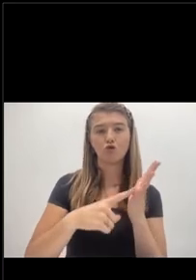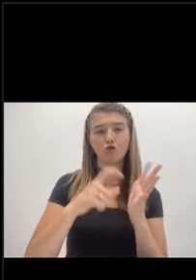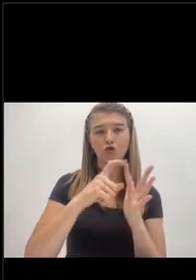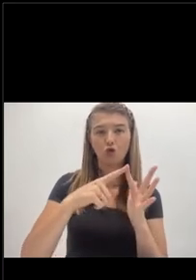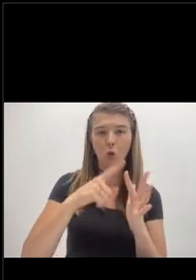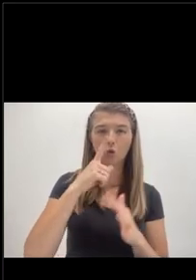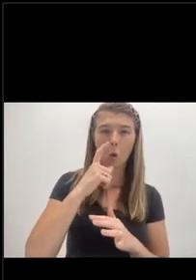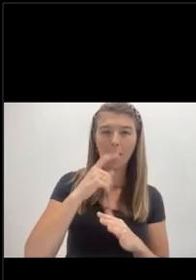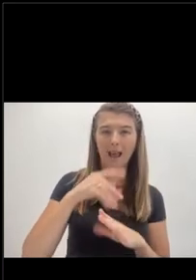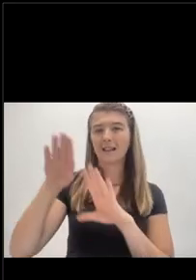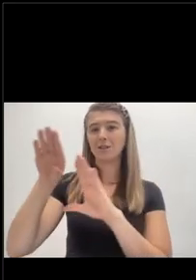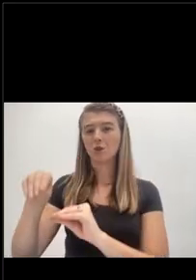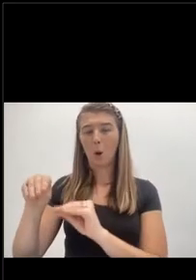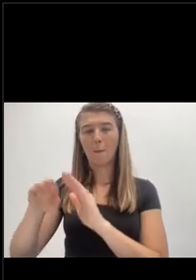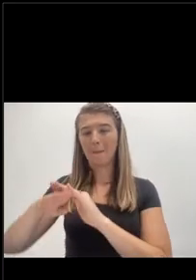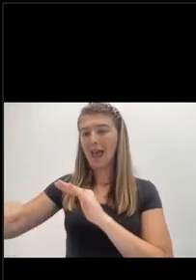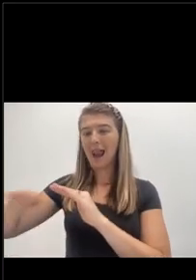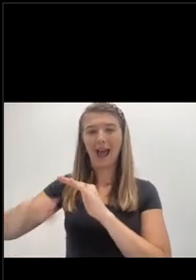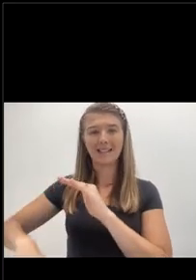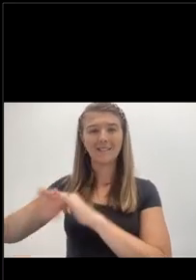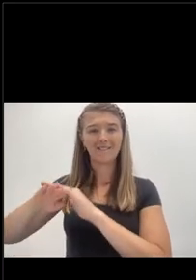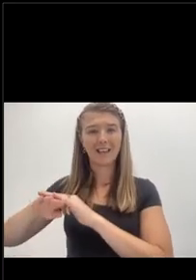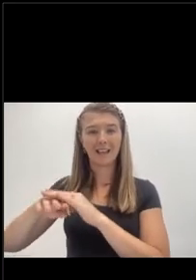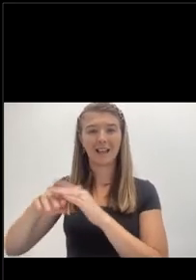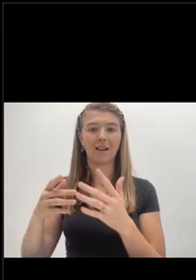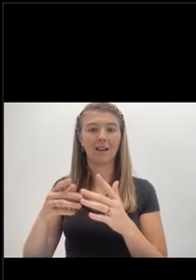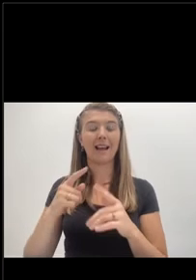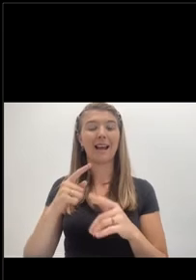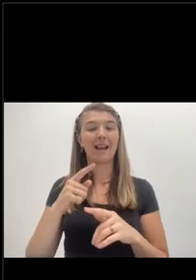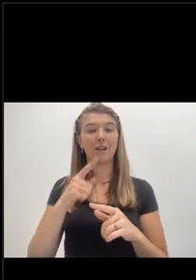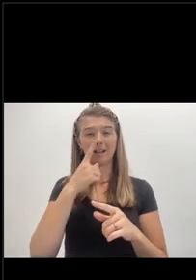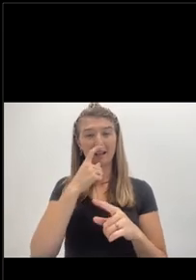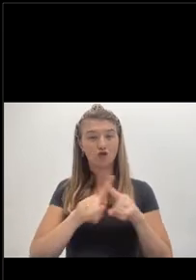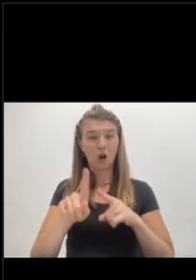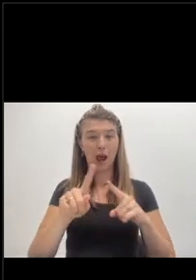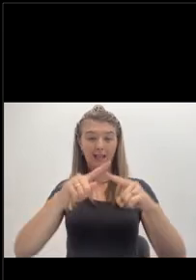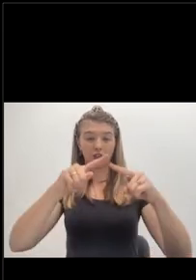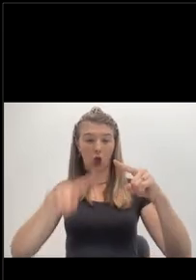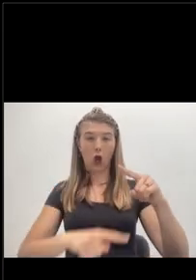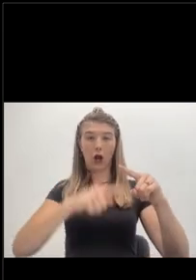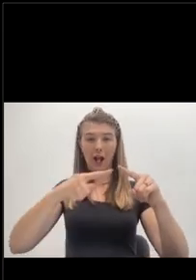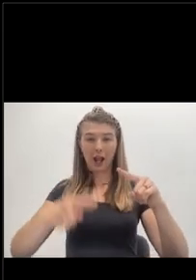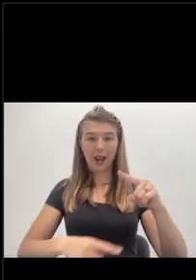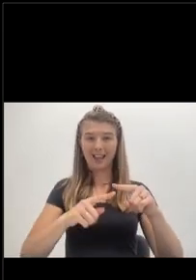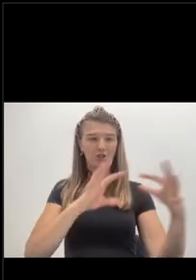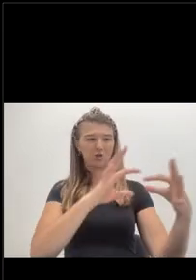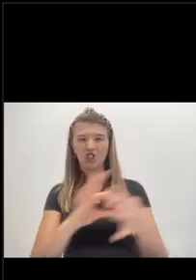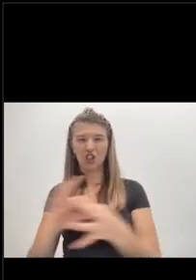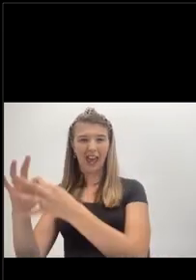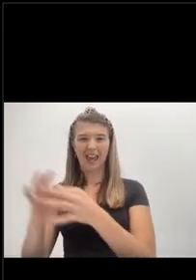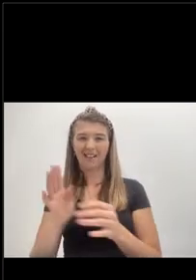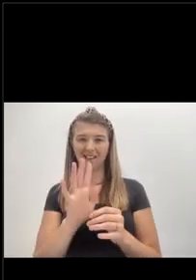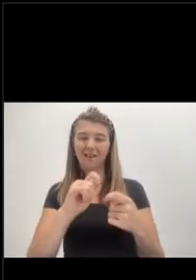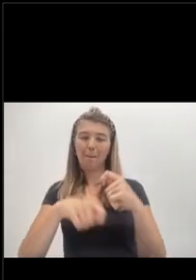landfilling and incineration, but instead to make this whole chain circular? And as you can see here, there are some